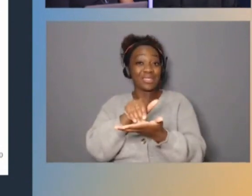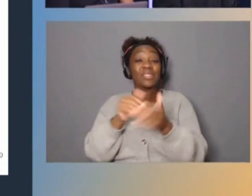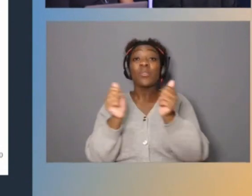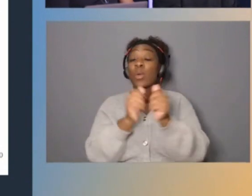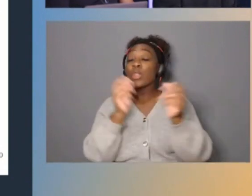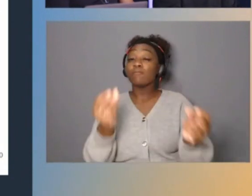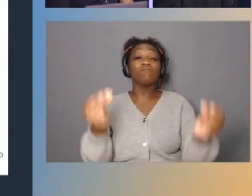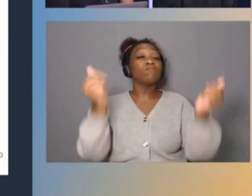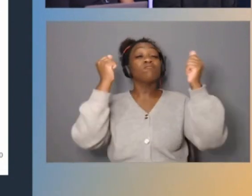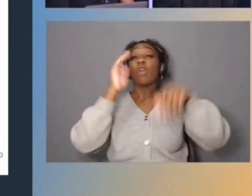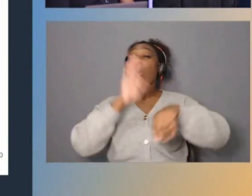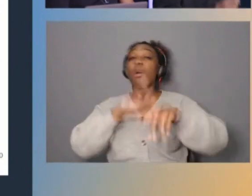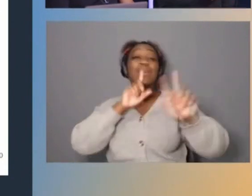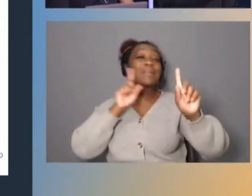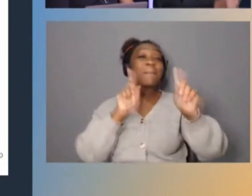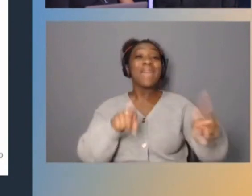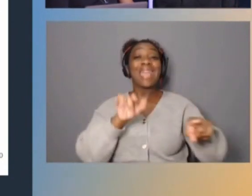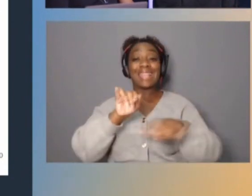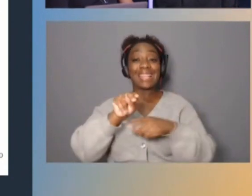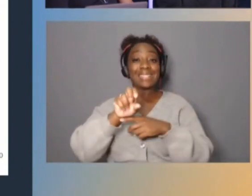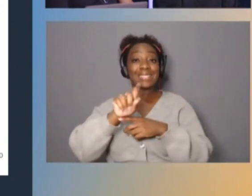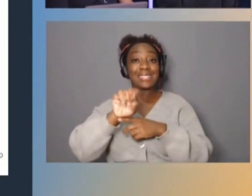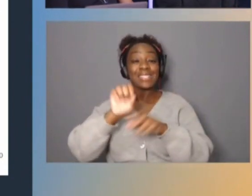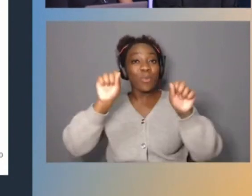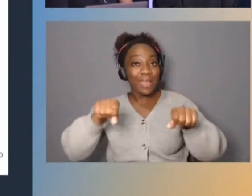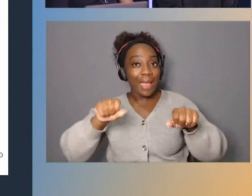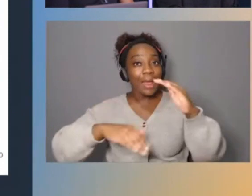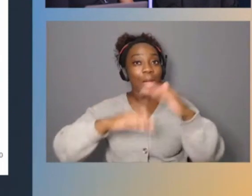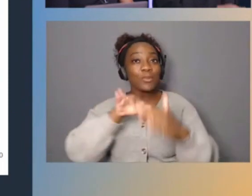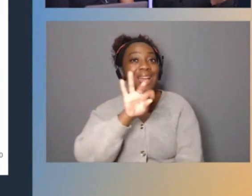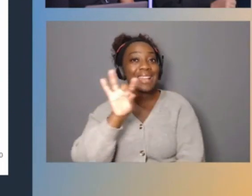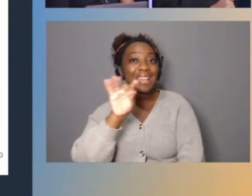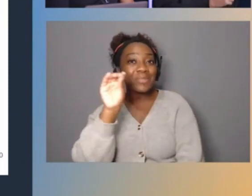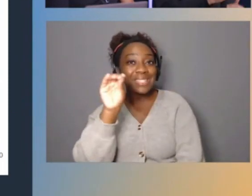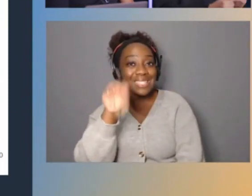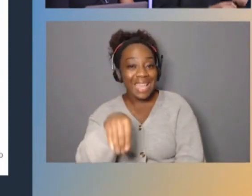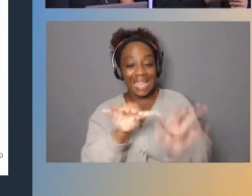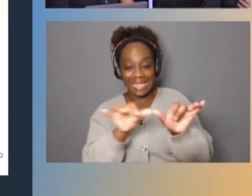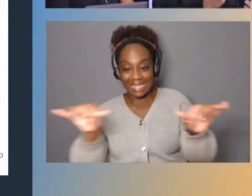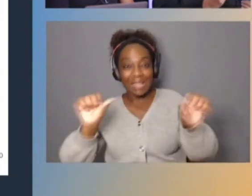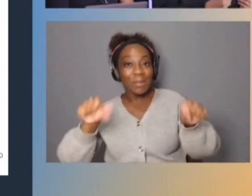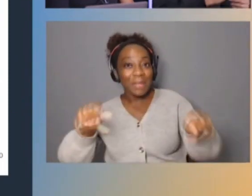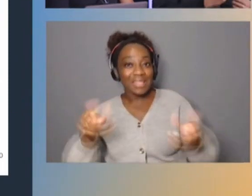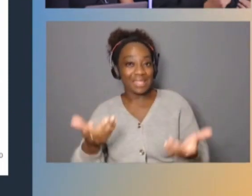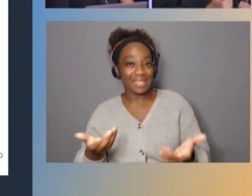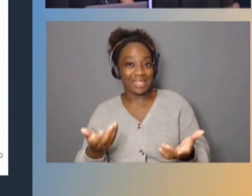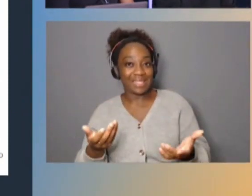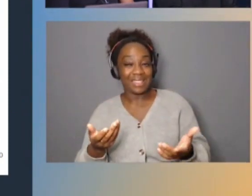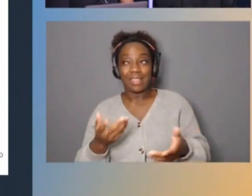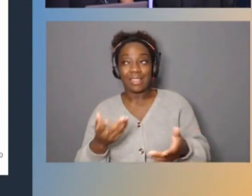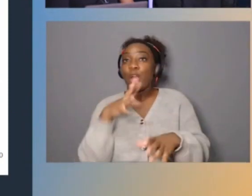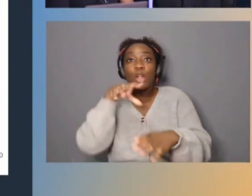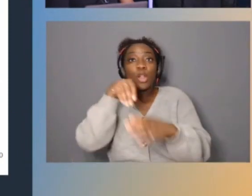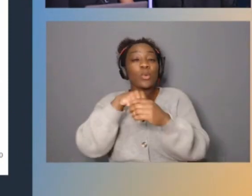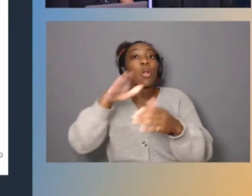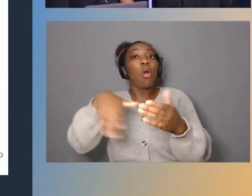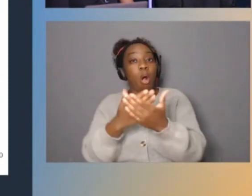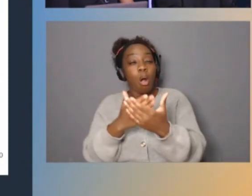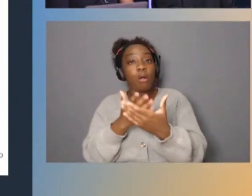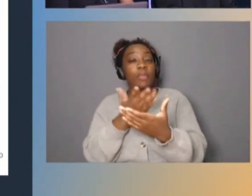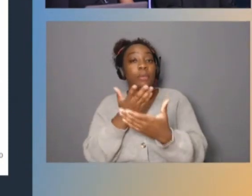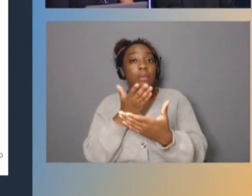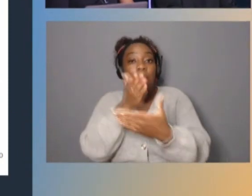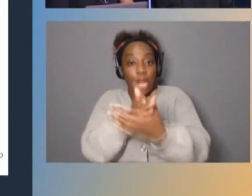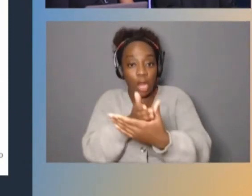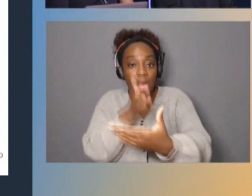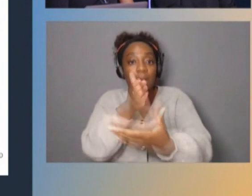all the way up to 98% scalability. And even with Spot, including all the interruptions that could happen at a large scale like this,